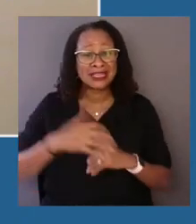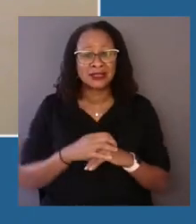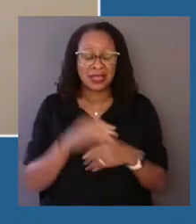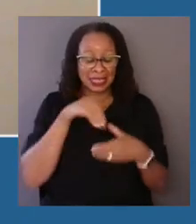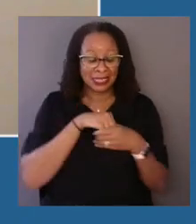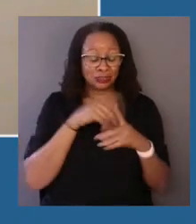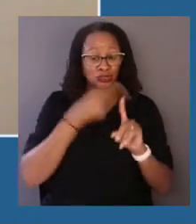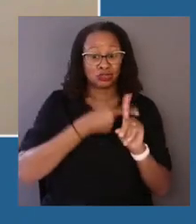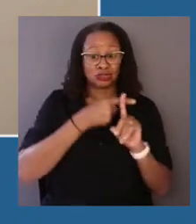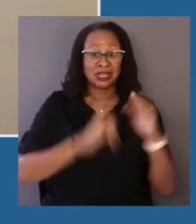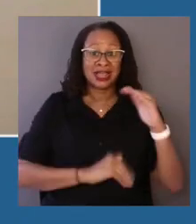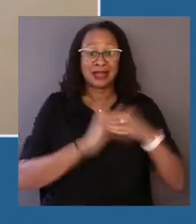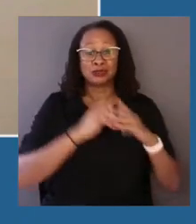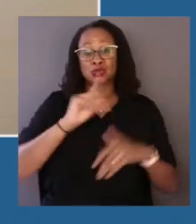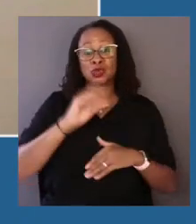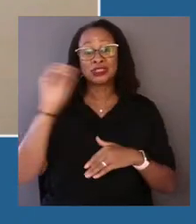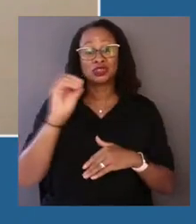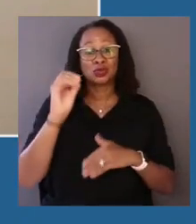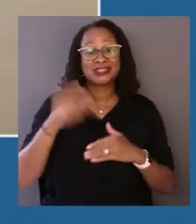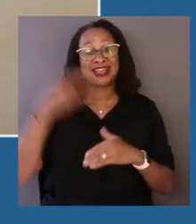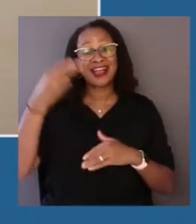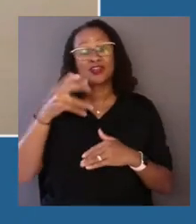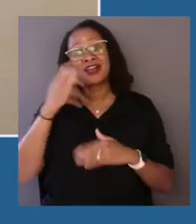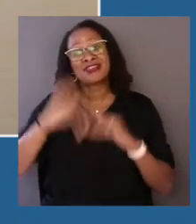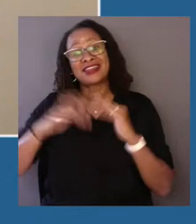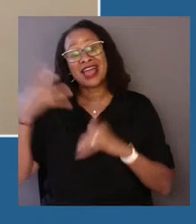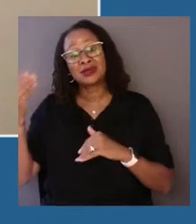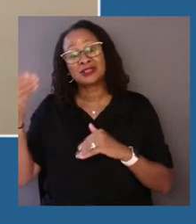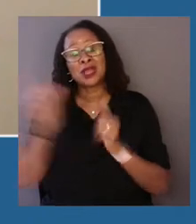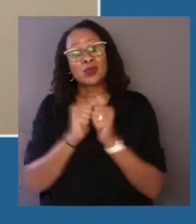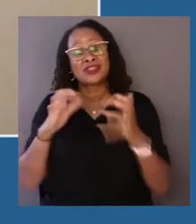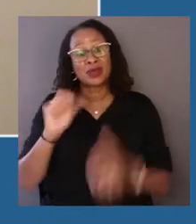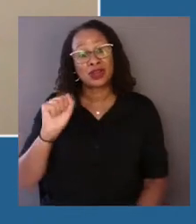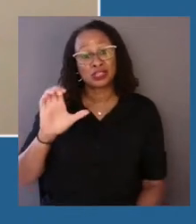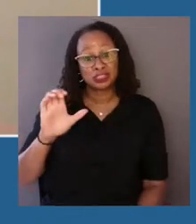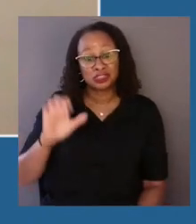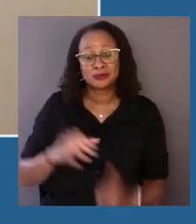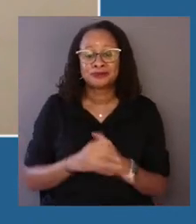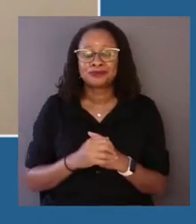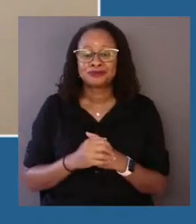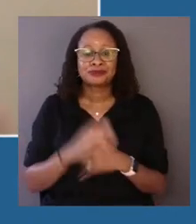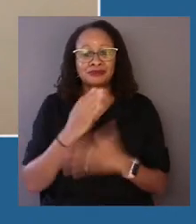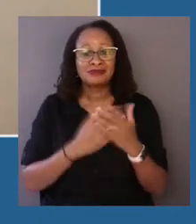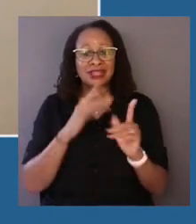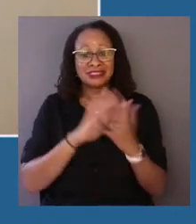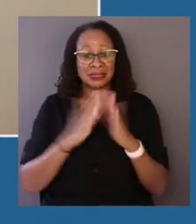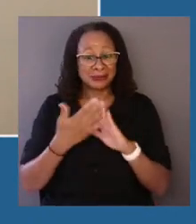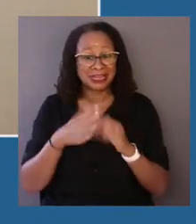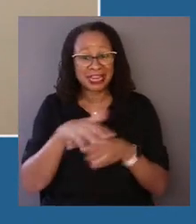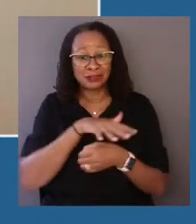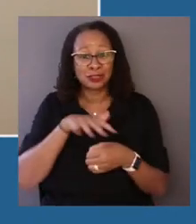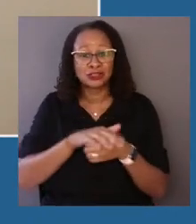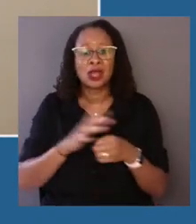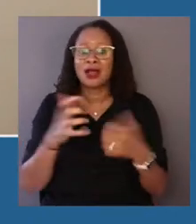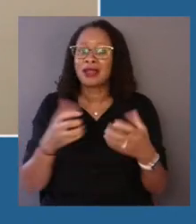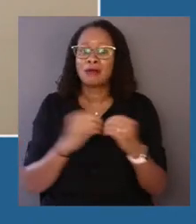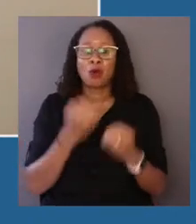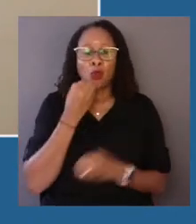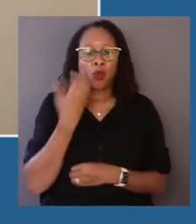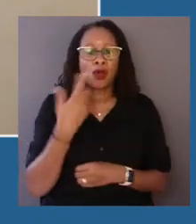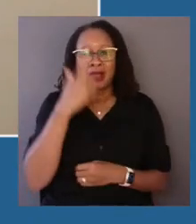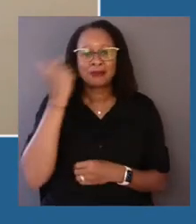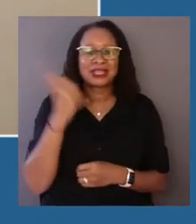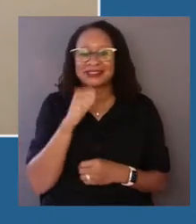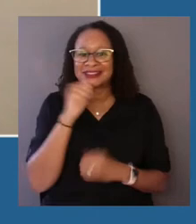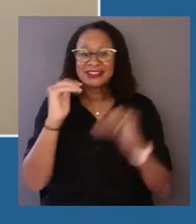to 20 degrees higher than outdoor temperatures without air conditioner. And some neighborhoods are much warmer than others because of inequities in